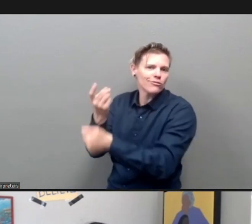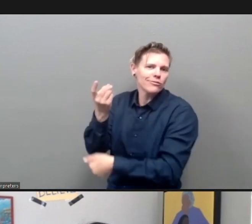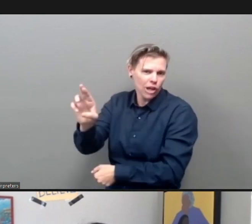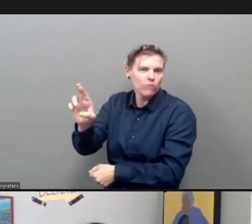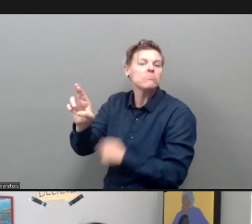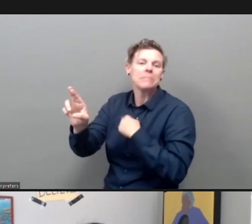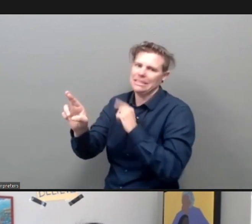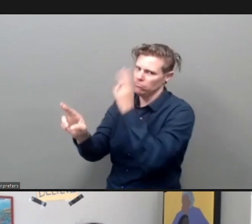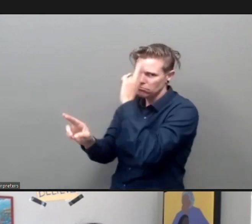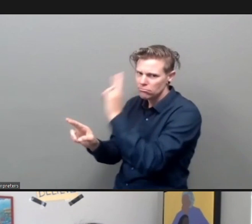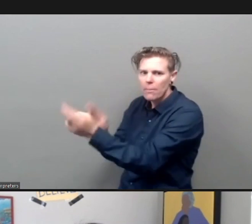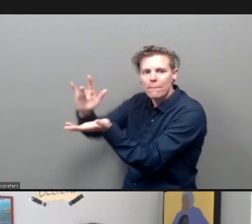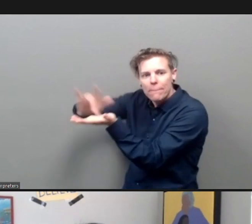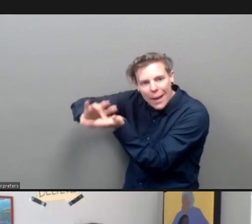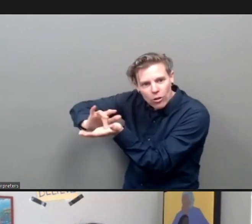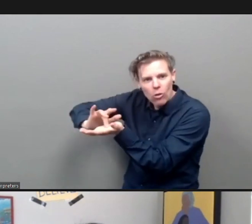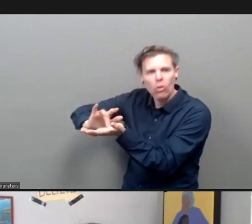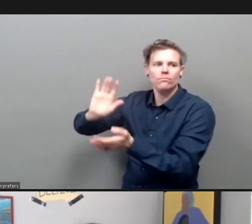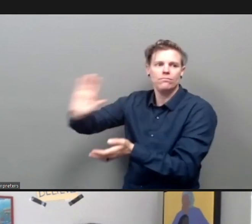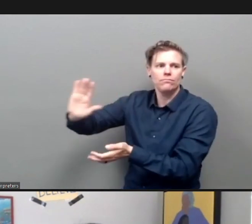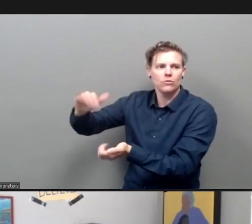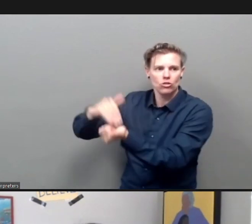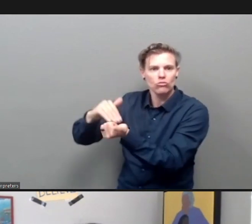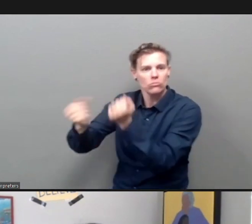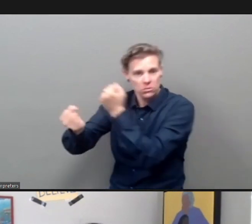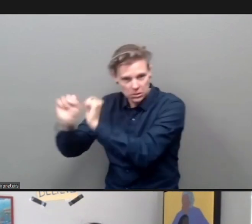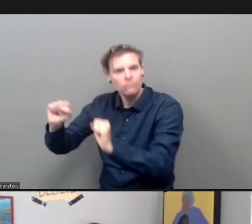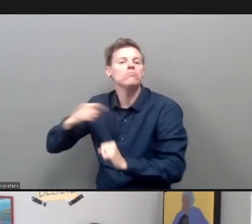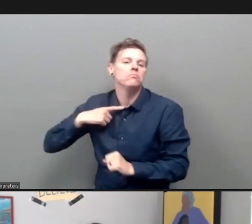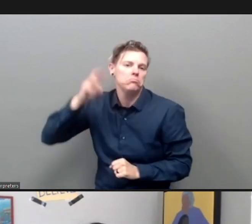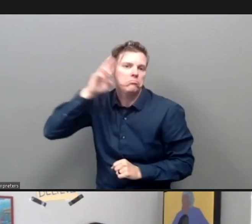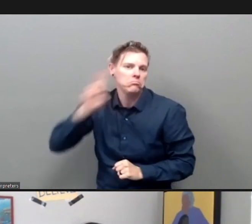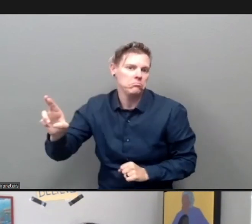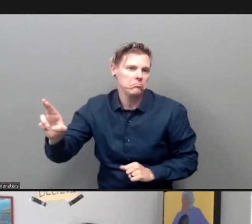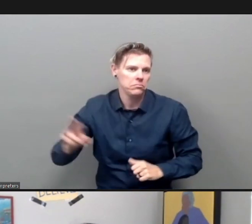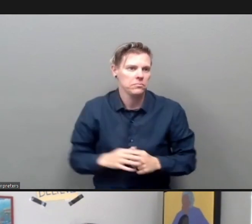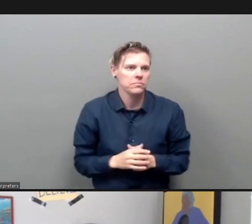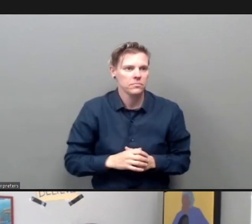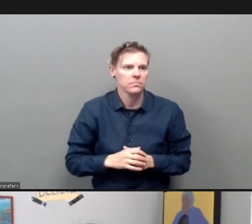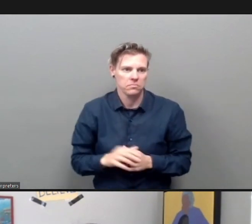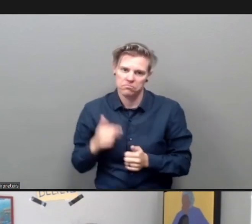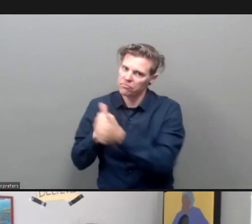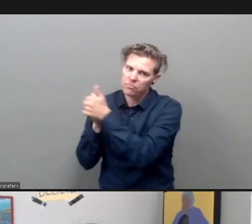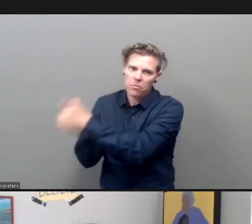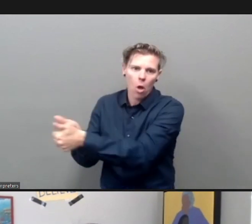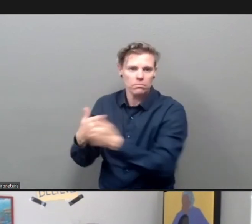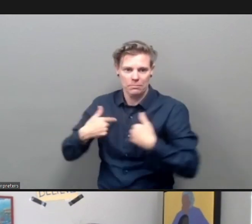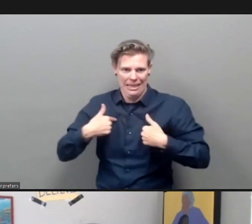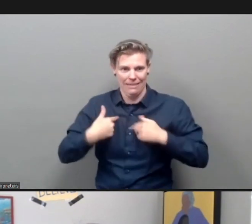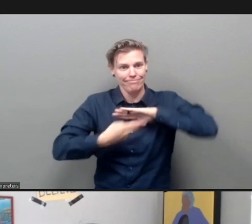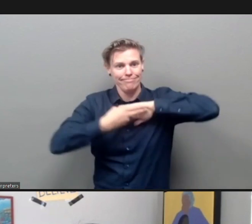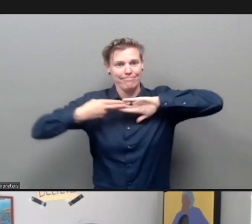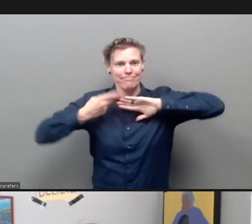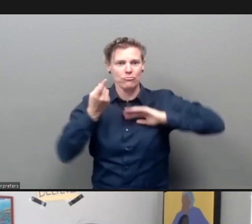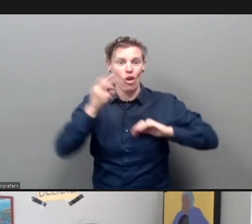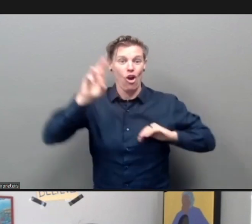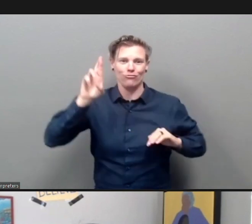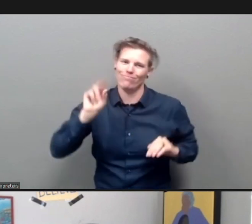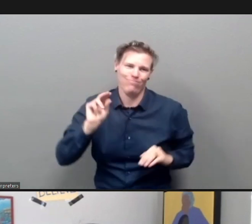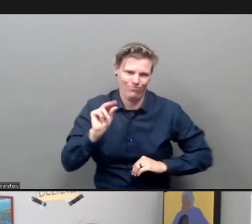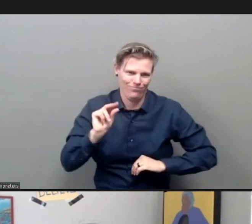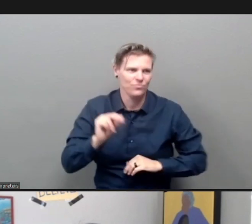that this is a safe way to go. And we even have 3 people from the CDC in Alamogordo right